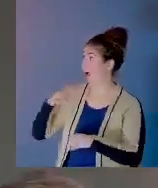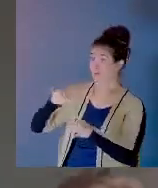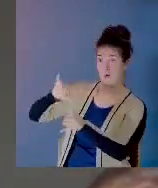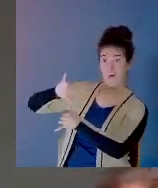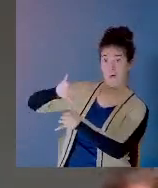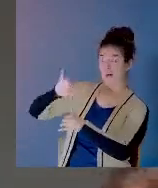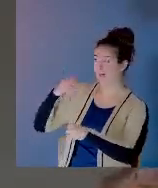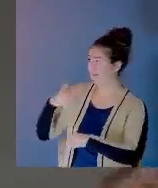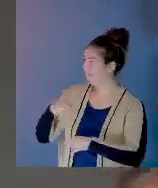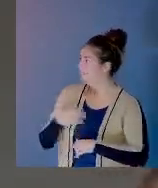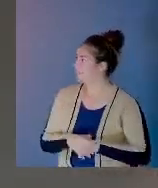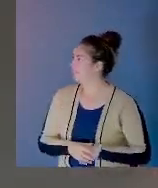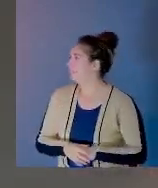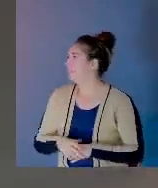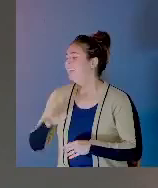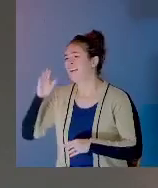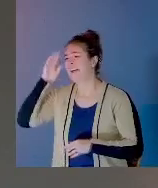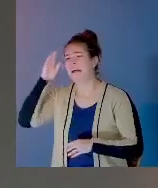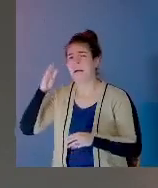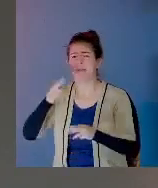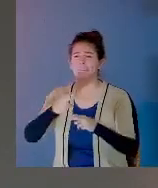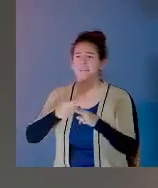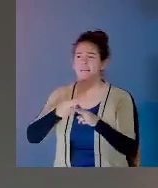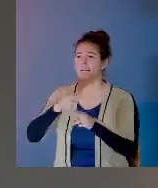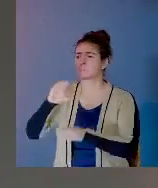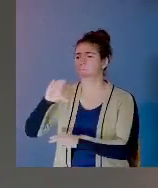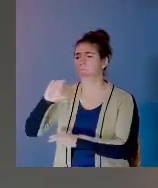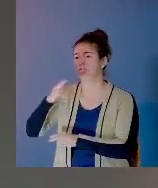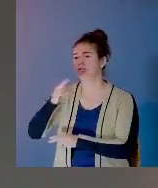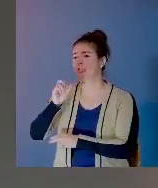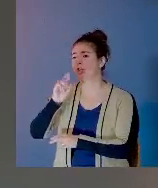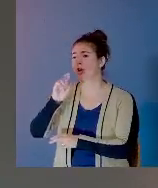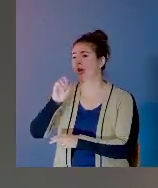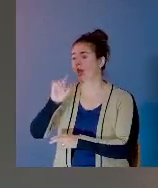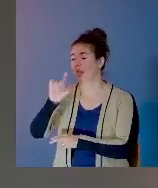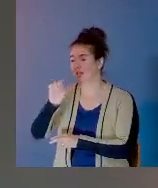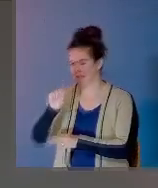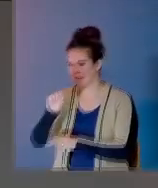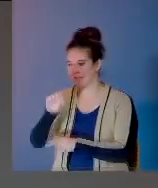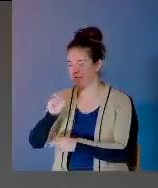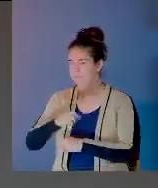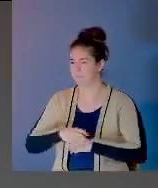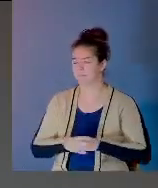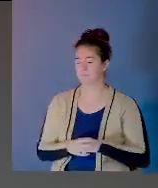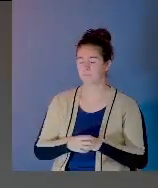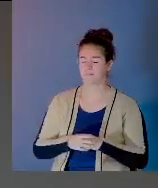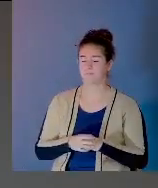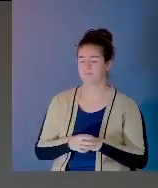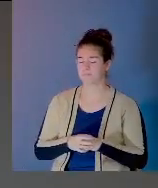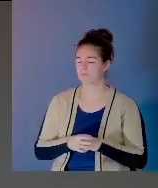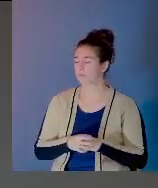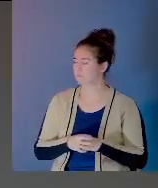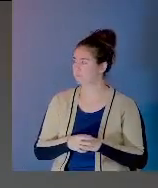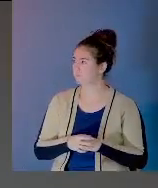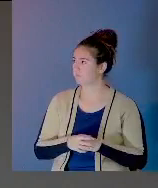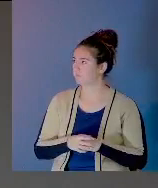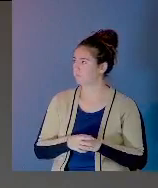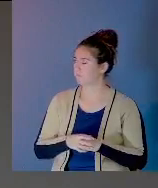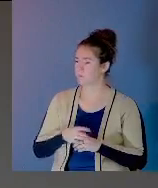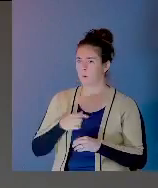Edelwin. What I'm thankful for is the people who have been